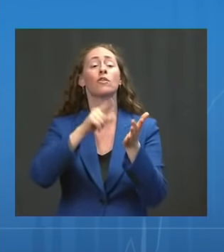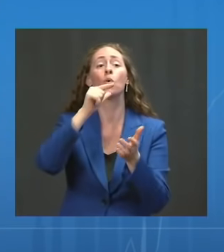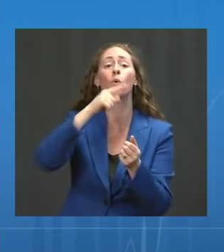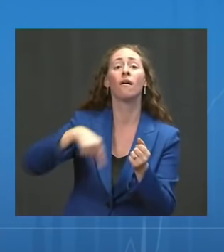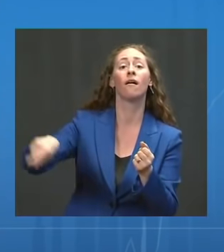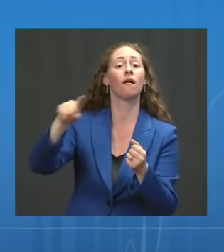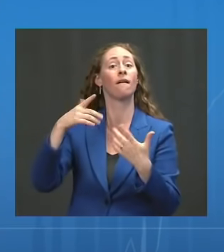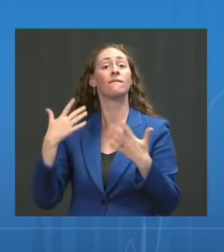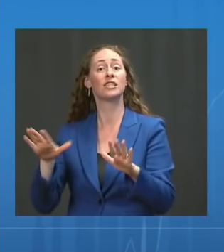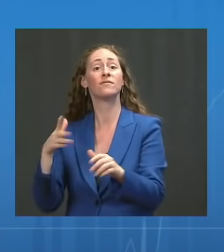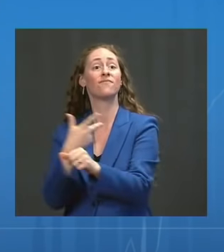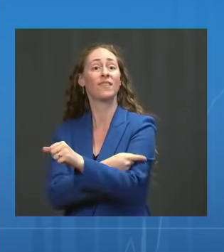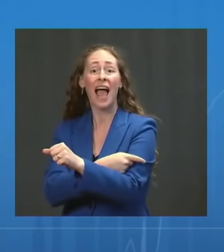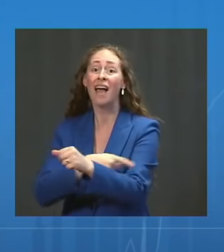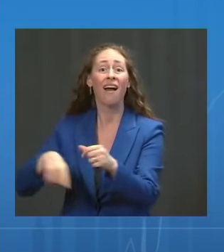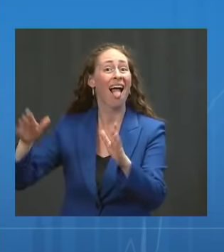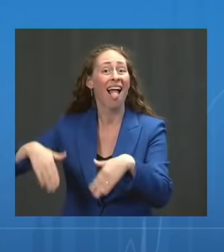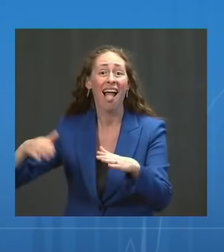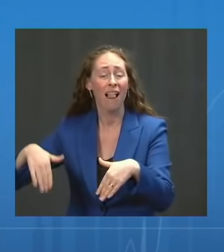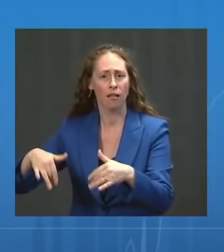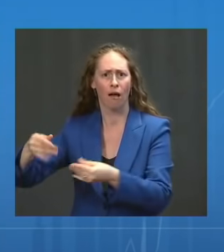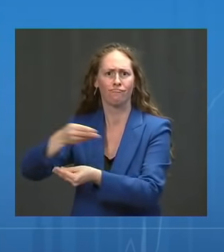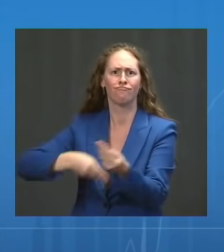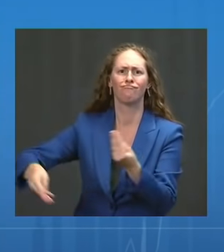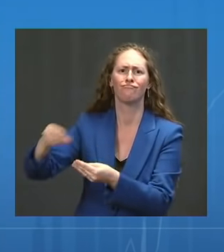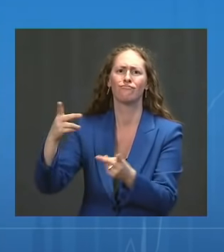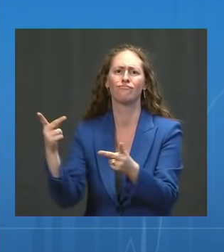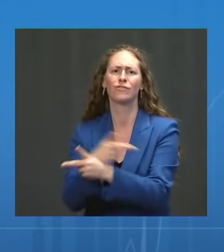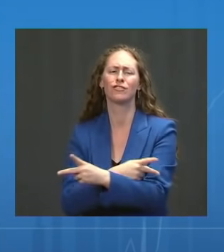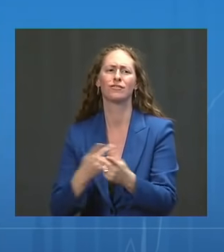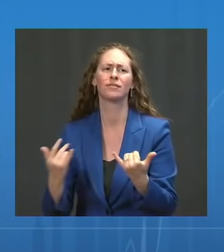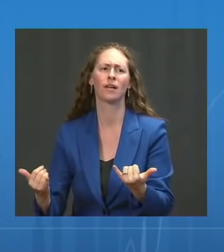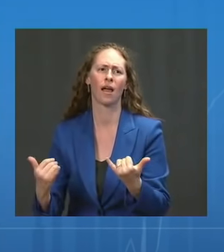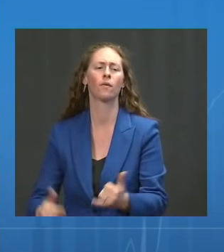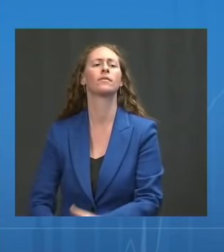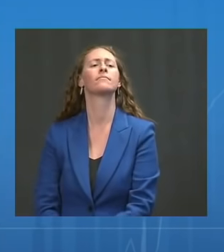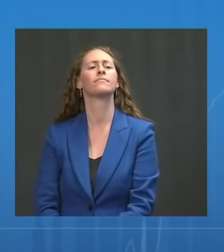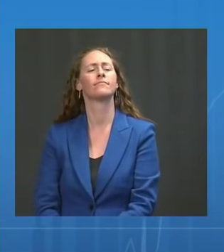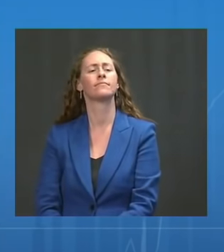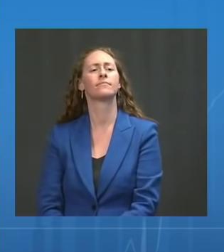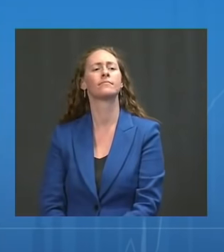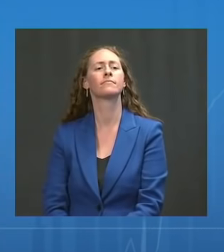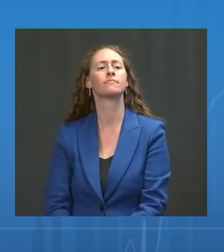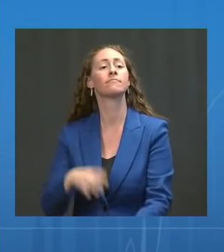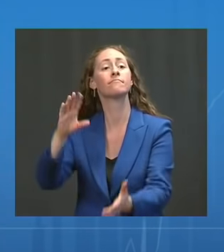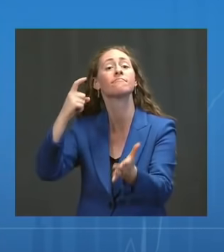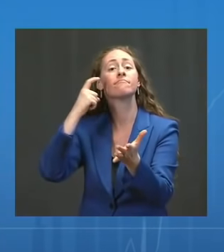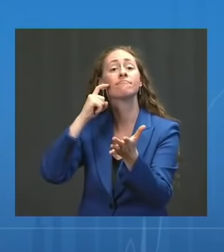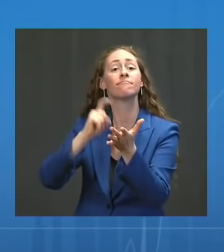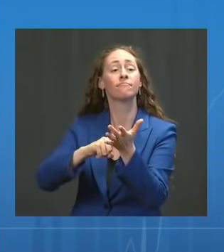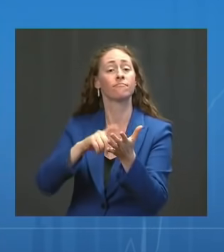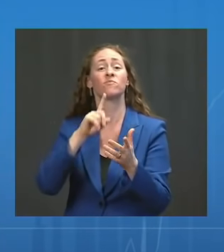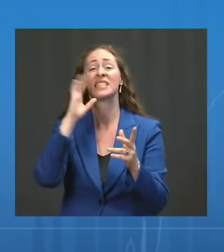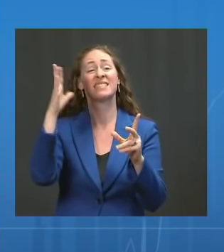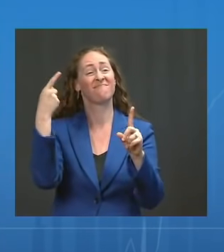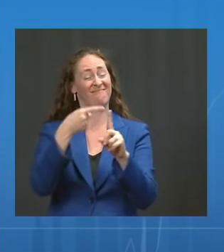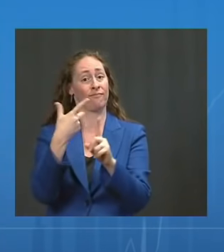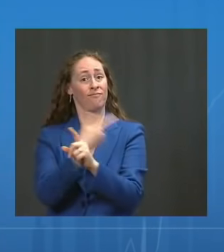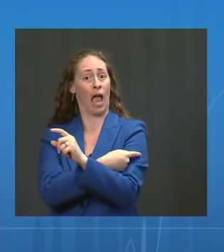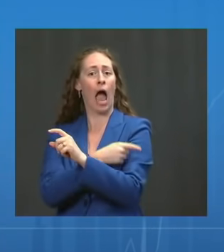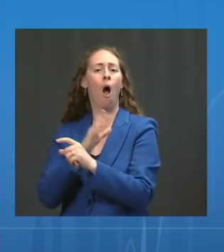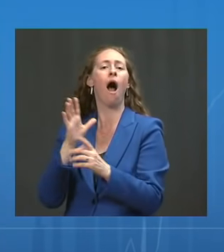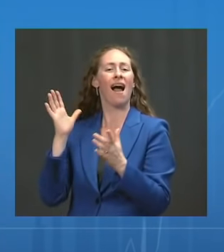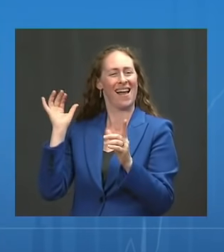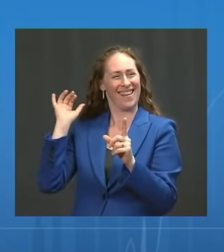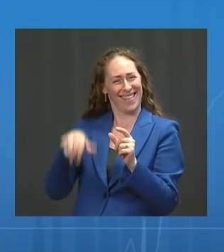getting more people vaccinated is the best way to end this pandemic. And thanks to our relentless efforts to get more shots